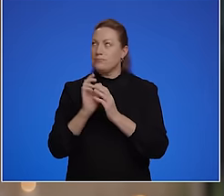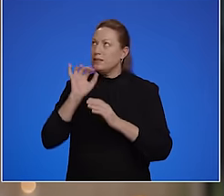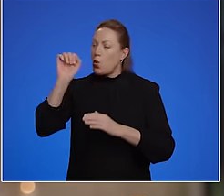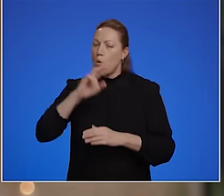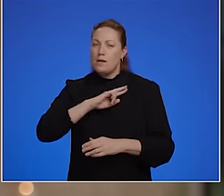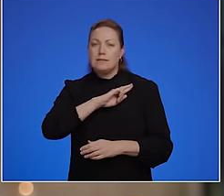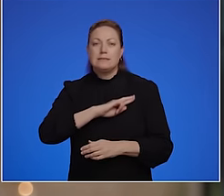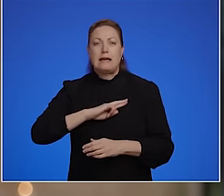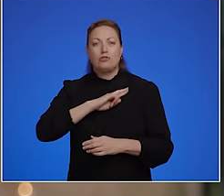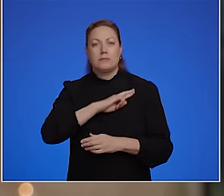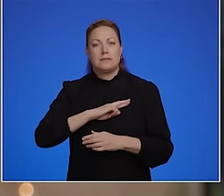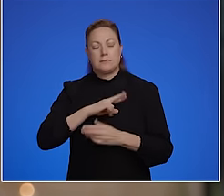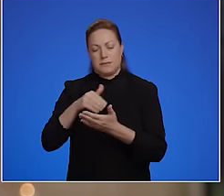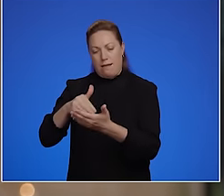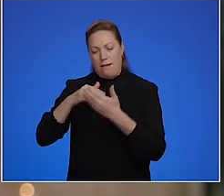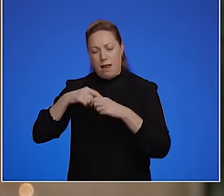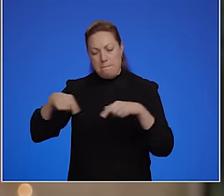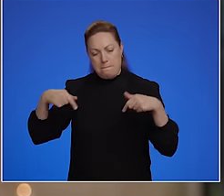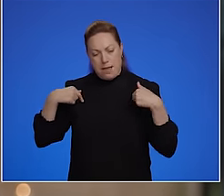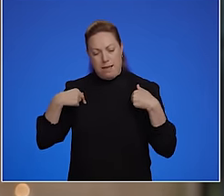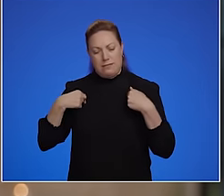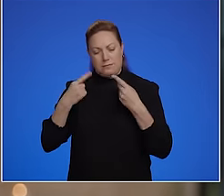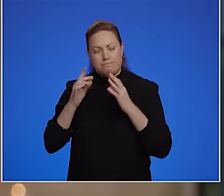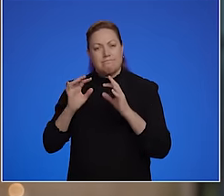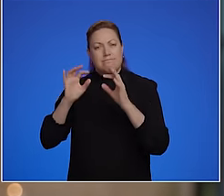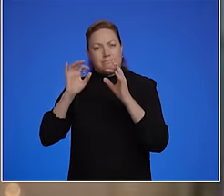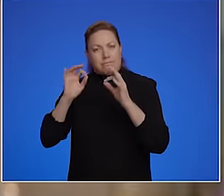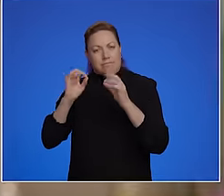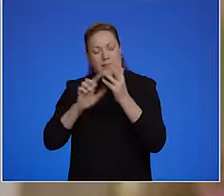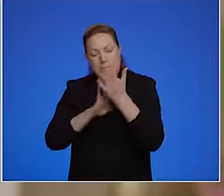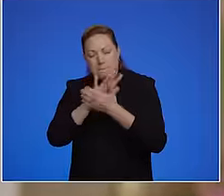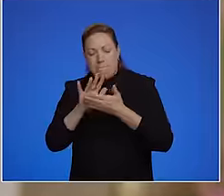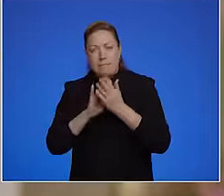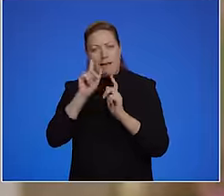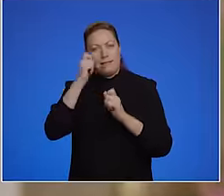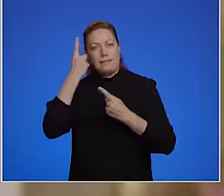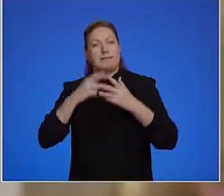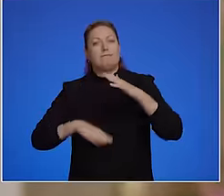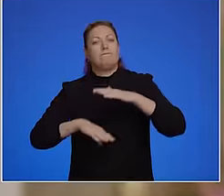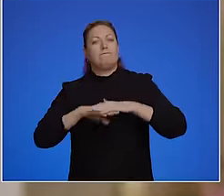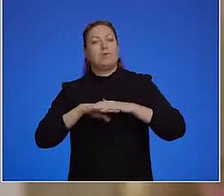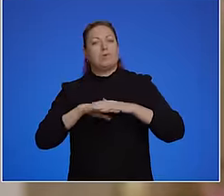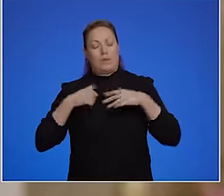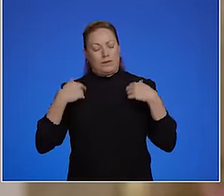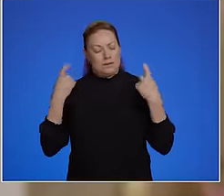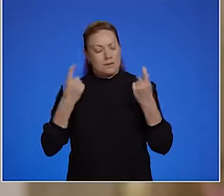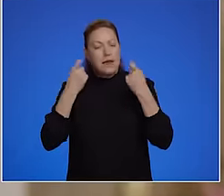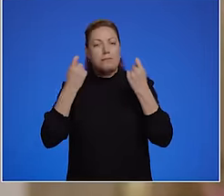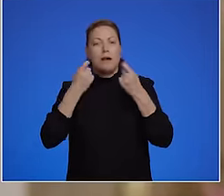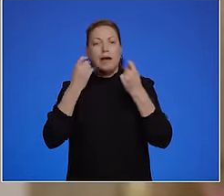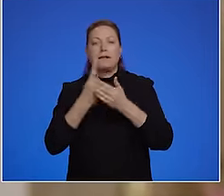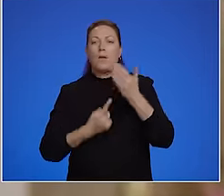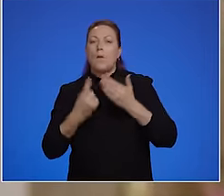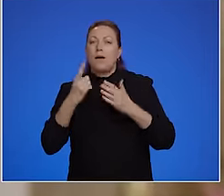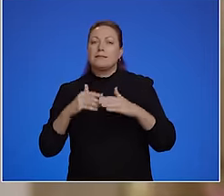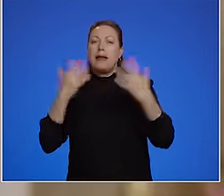May your sacraments, O Lord, we pray, perfect in us what lies within them, so that what we now celebrate in signs, we